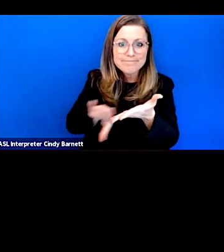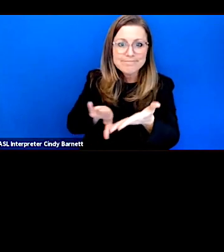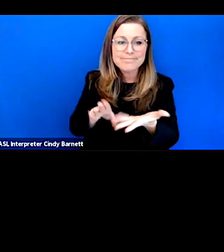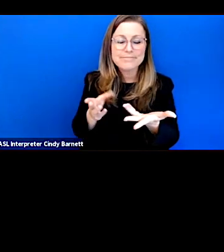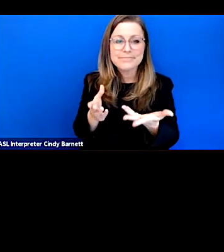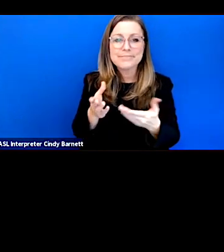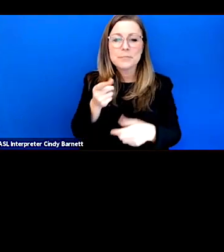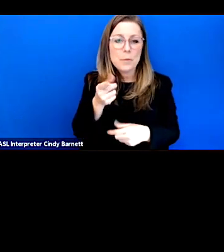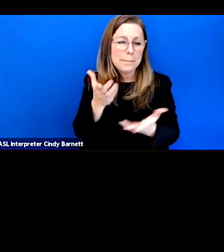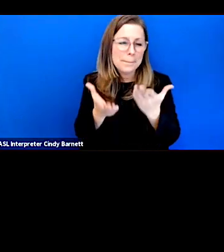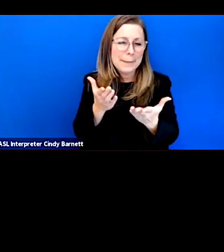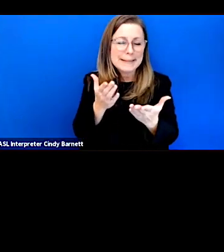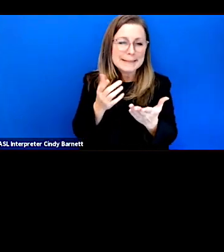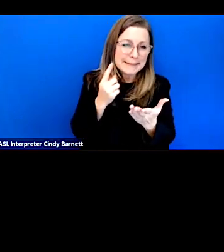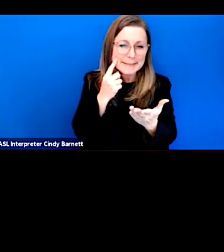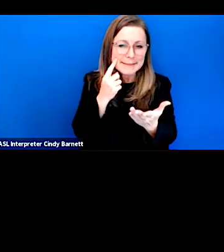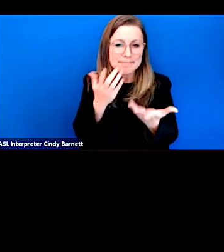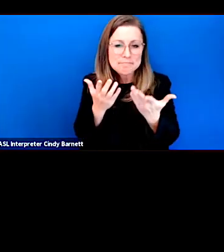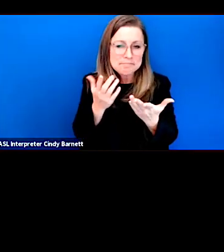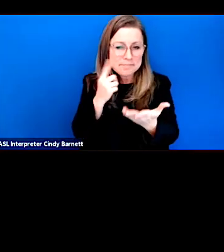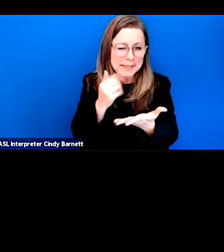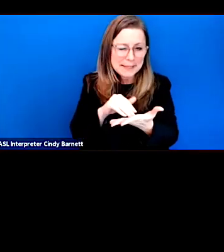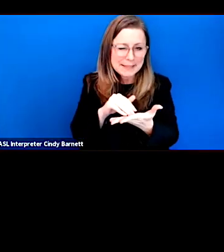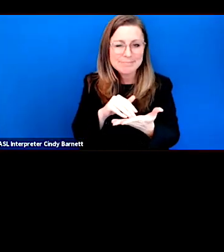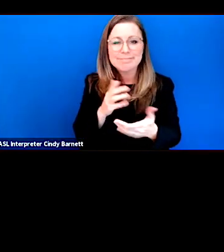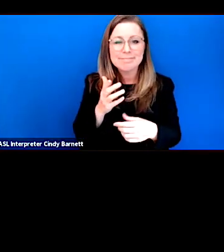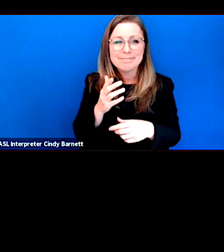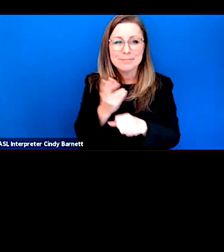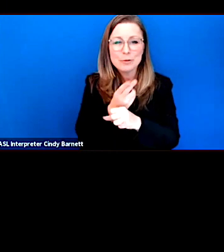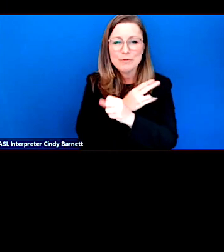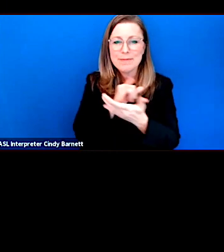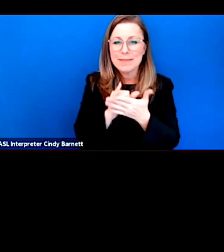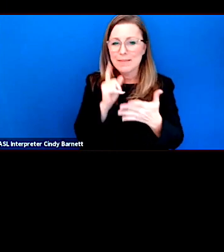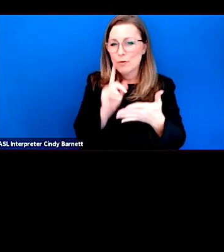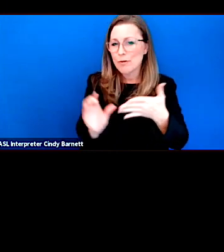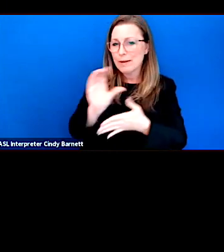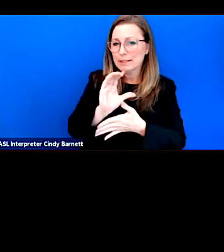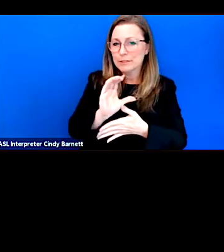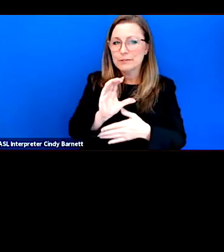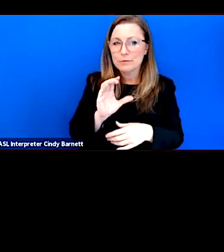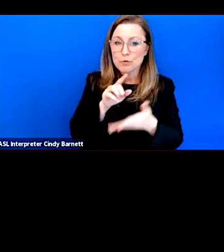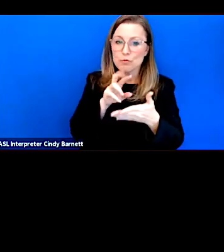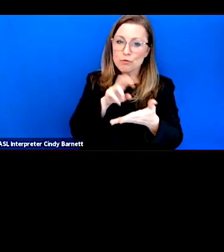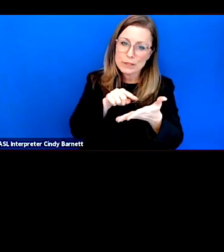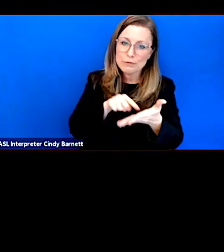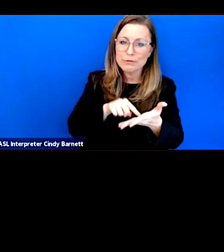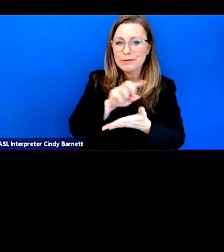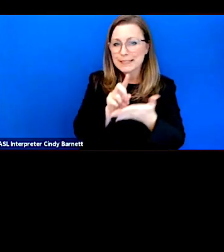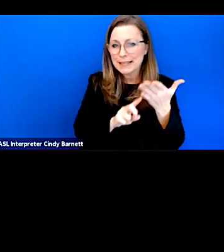using the research design as your criteria, as one of your criteria. Analysis